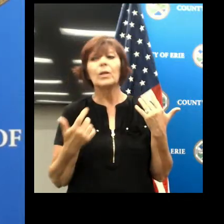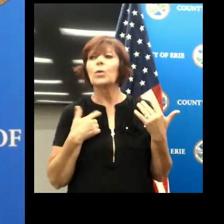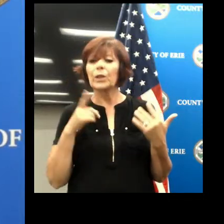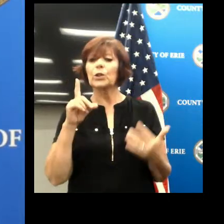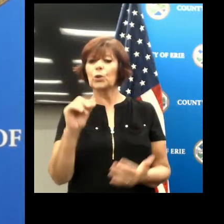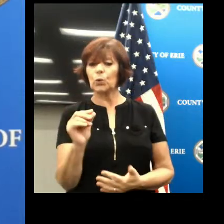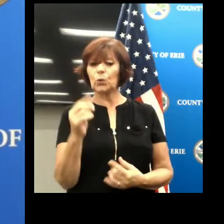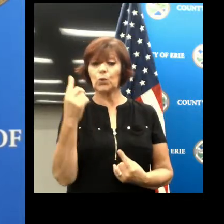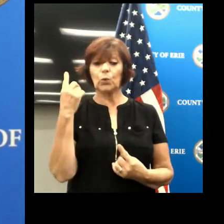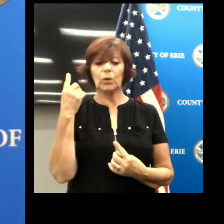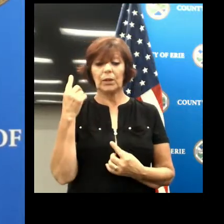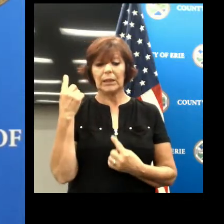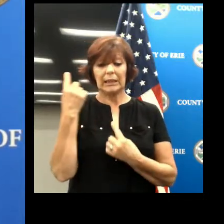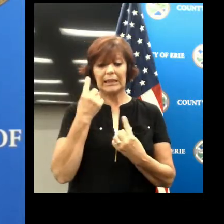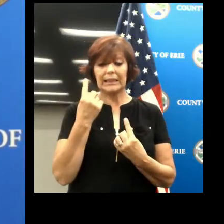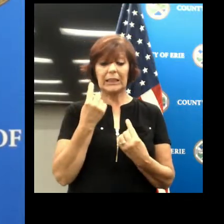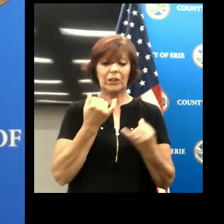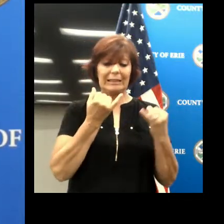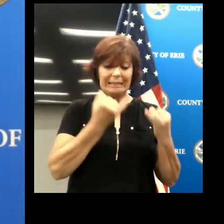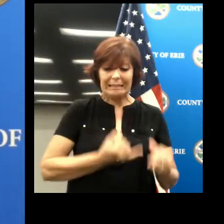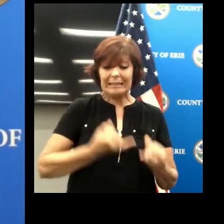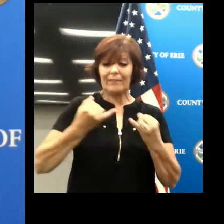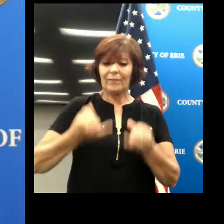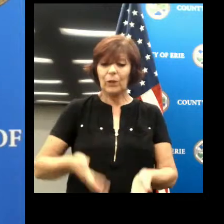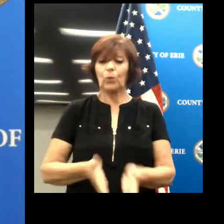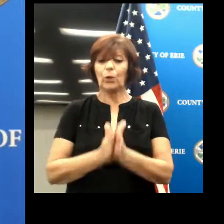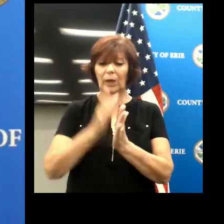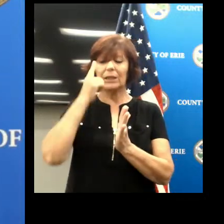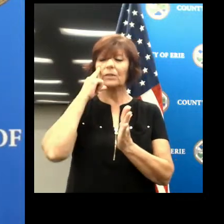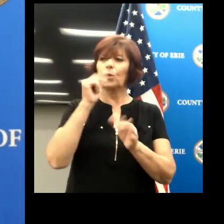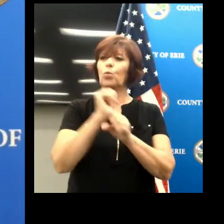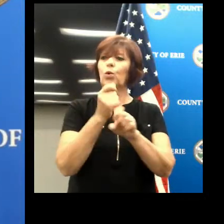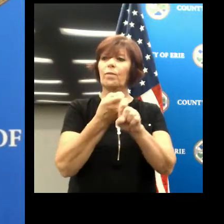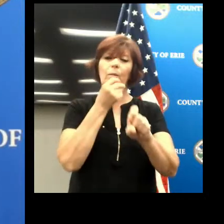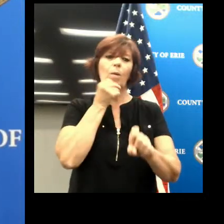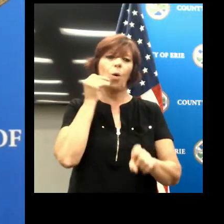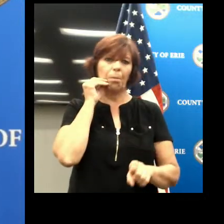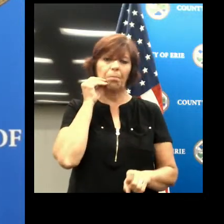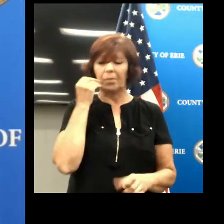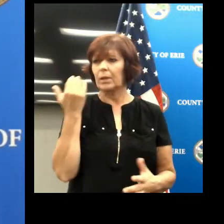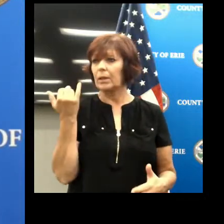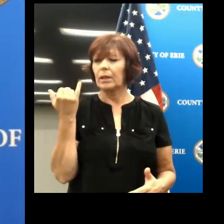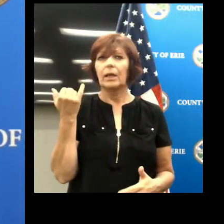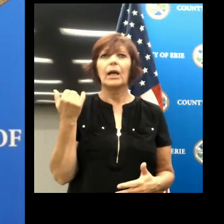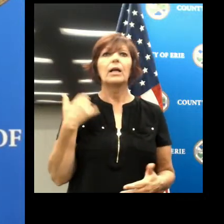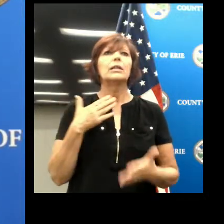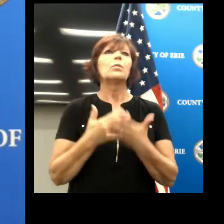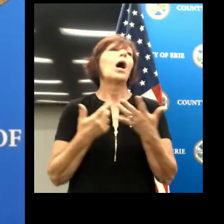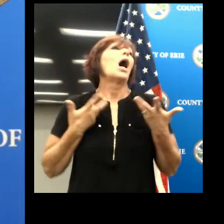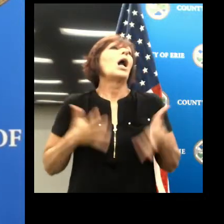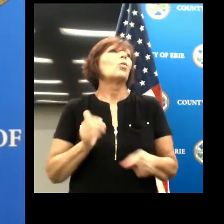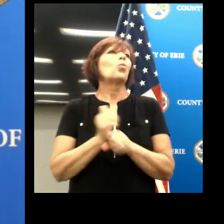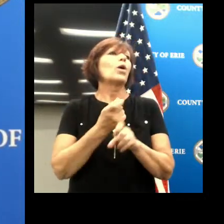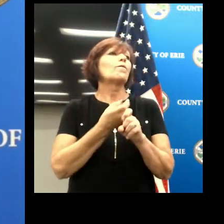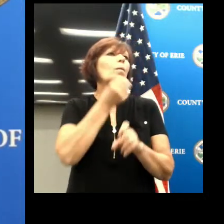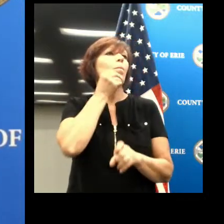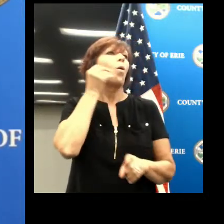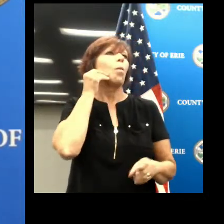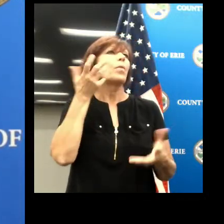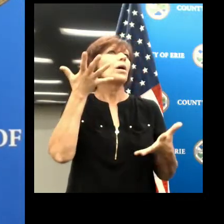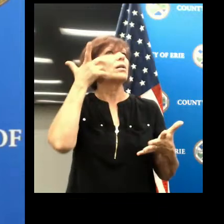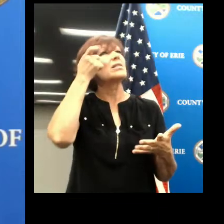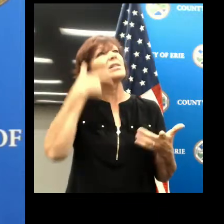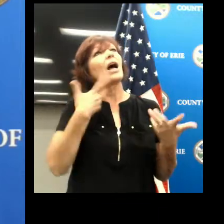on a case-by-case basis requests for work at home. Just because someone's like, I don't want to work at home because I don't want to come into work is